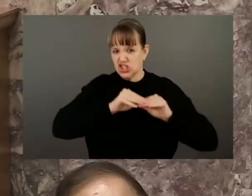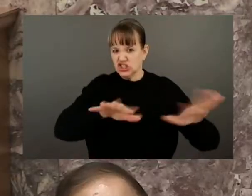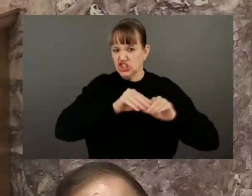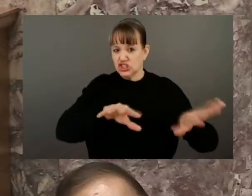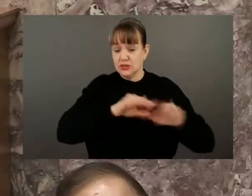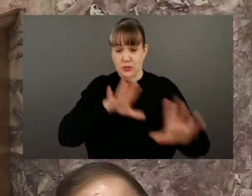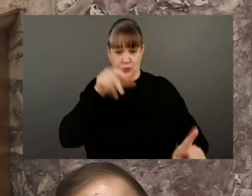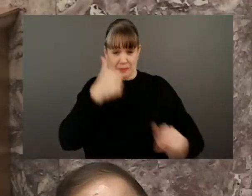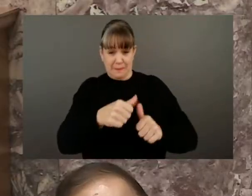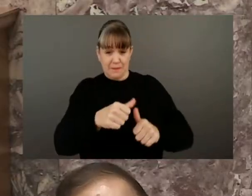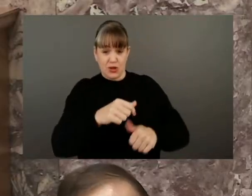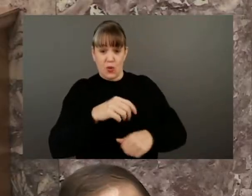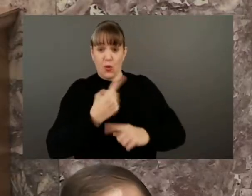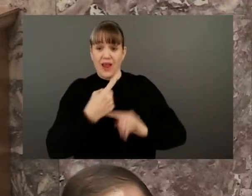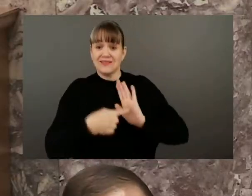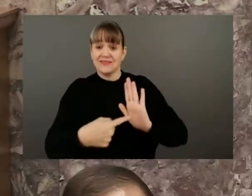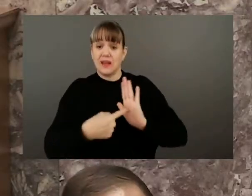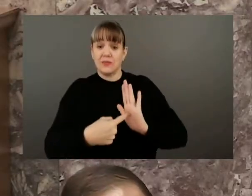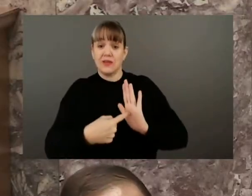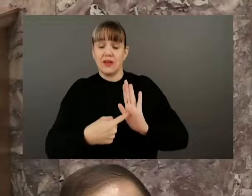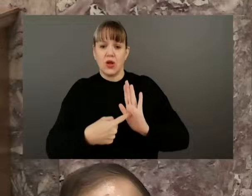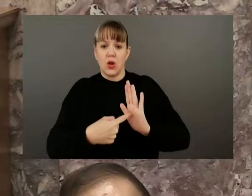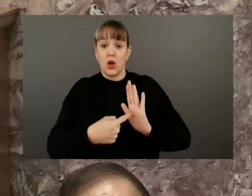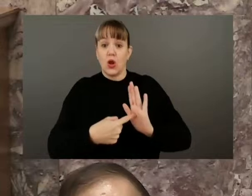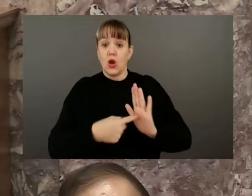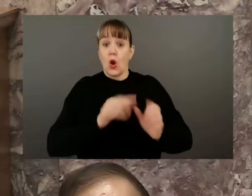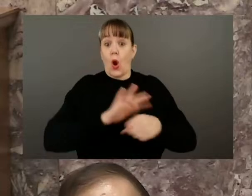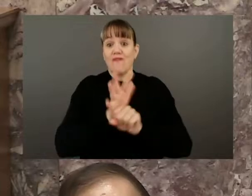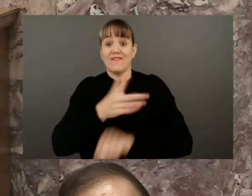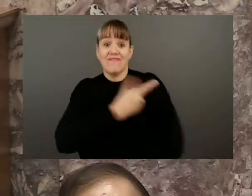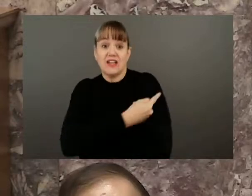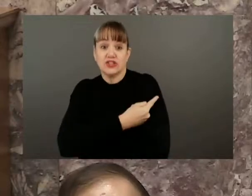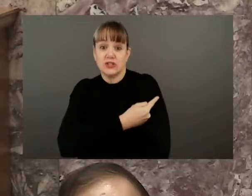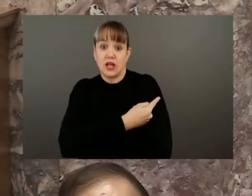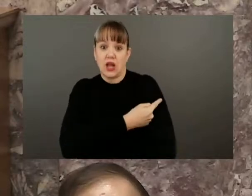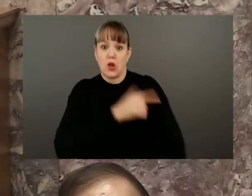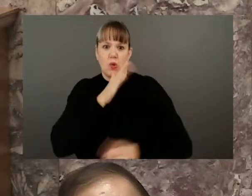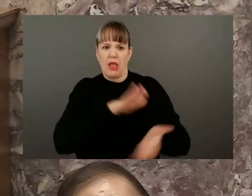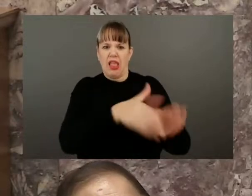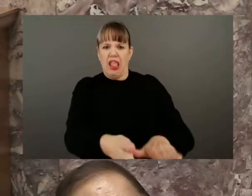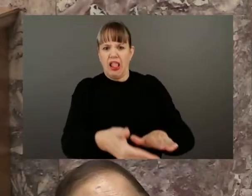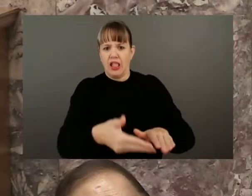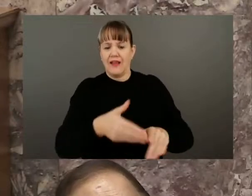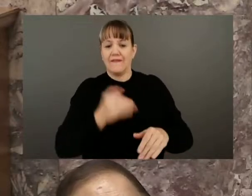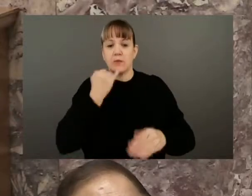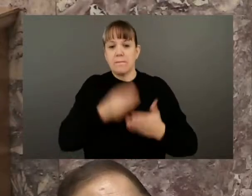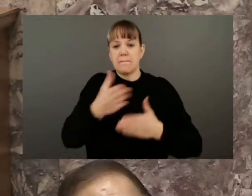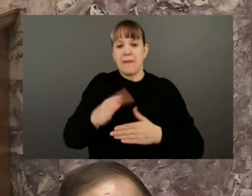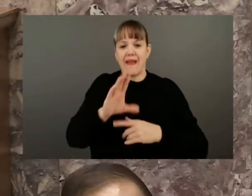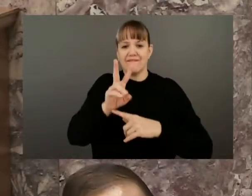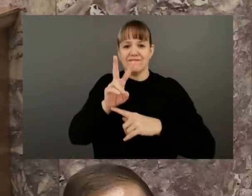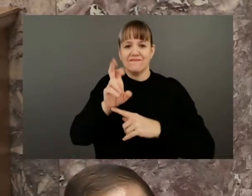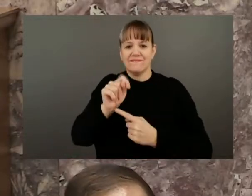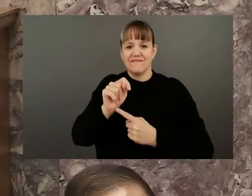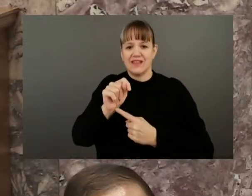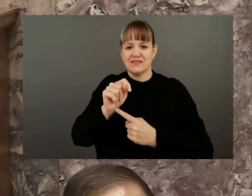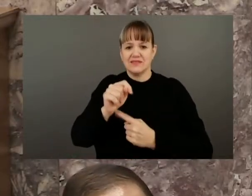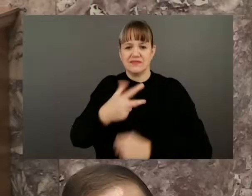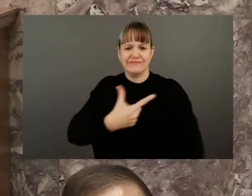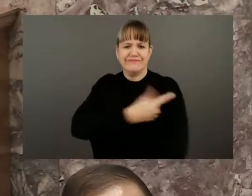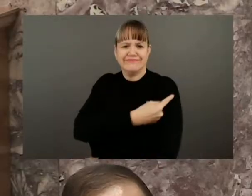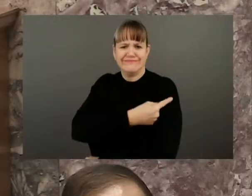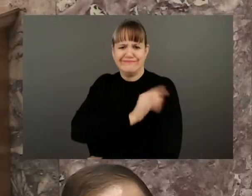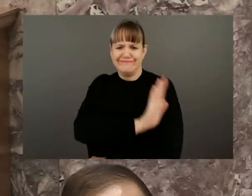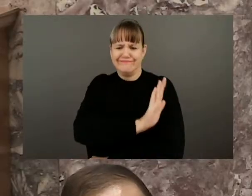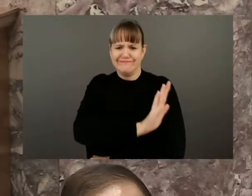is lethal and that they should buy ivermectin from an animal feed store. People like Dr. Stephen Malthouse, who